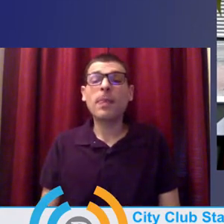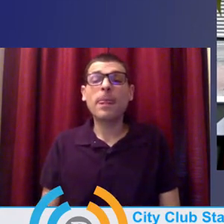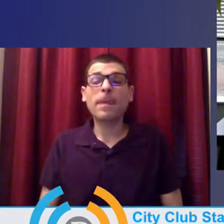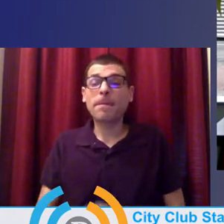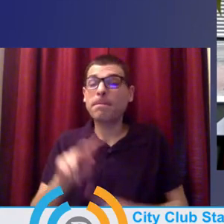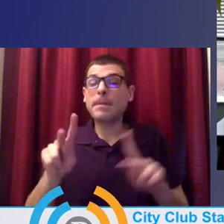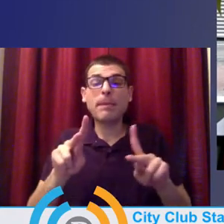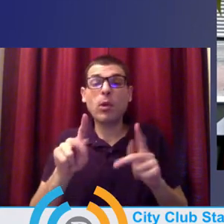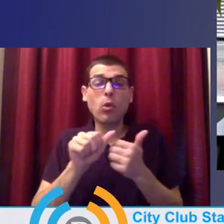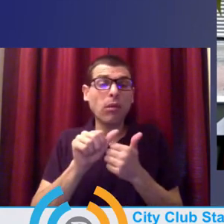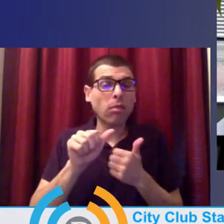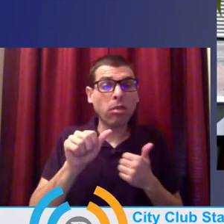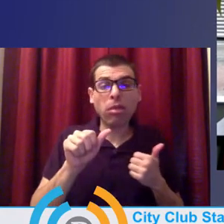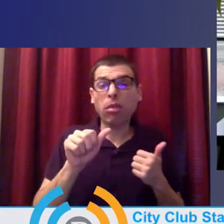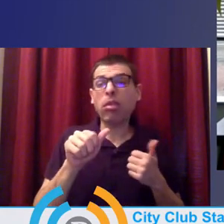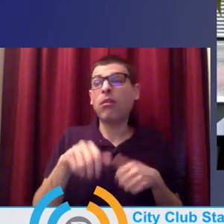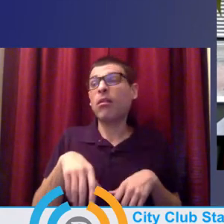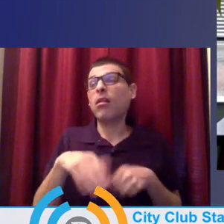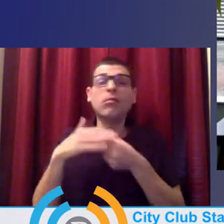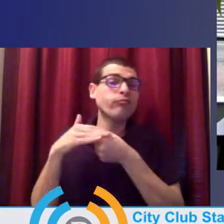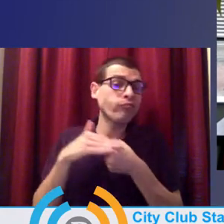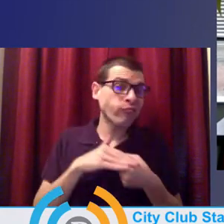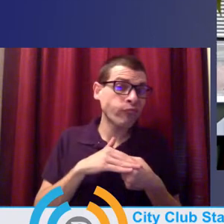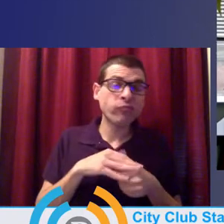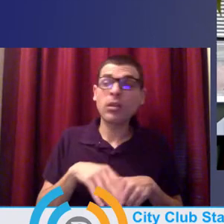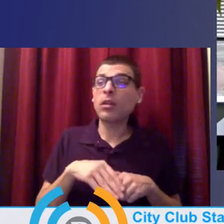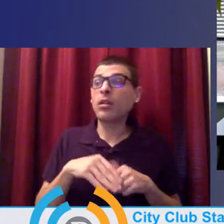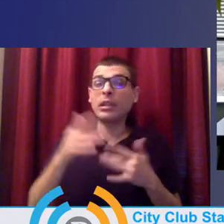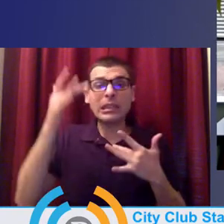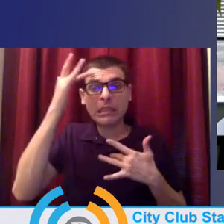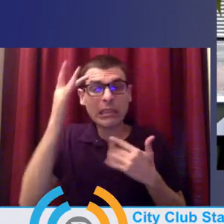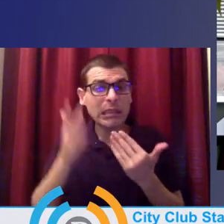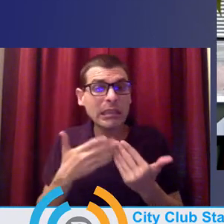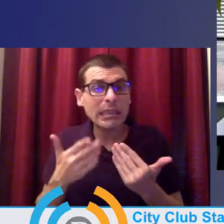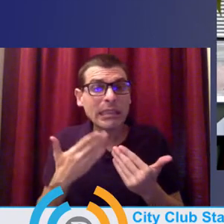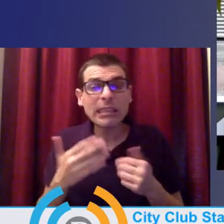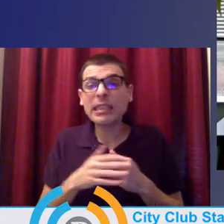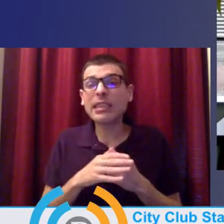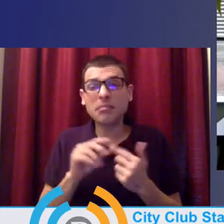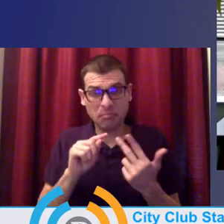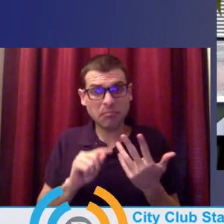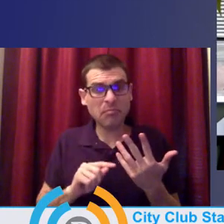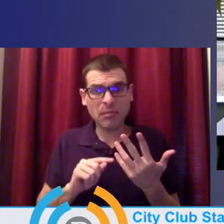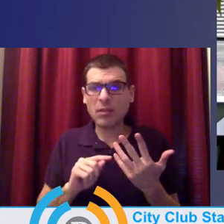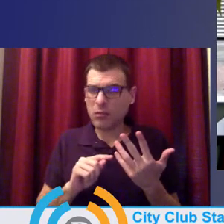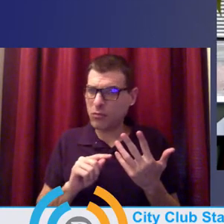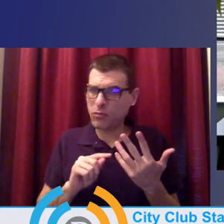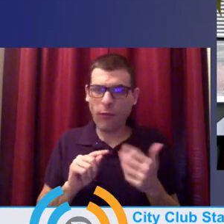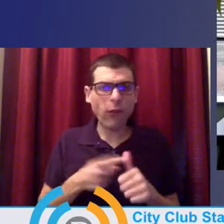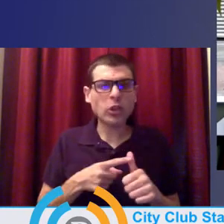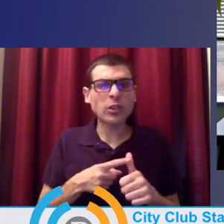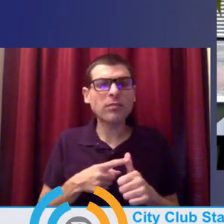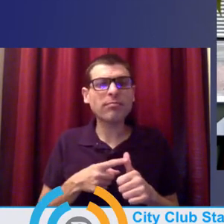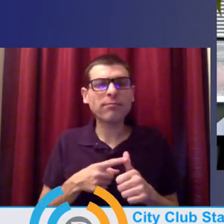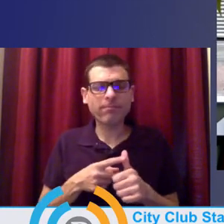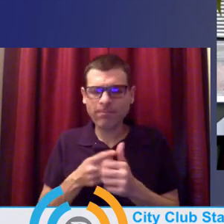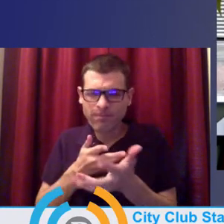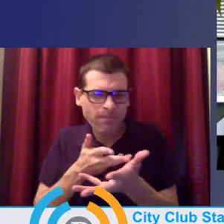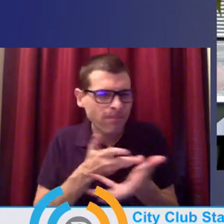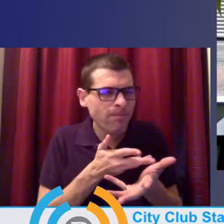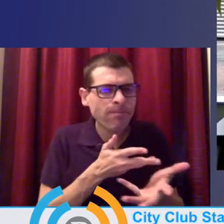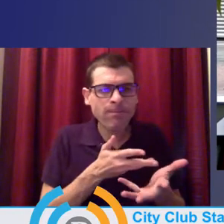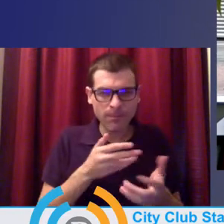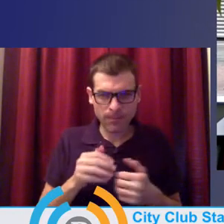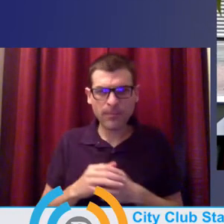disproportionately hit by the virus itself. And that, using our equity and empowerment lens that I talked about earlier and